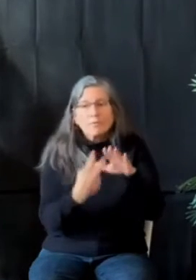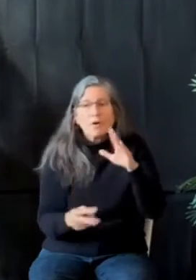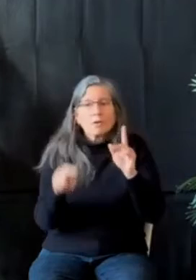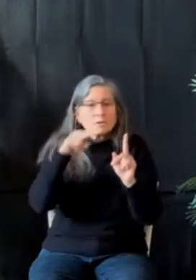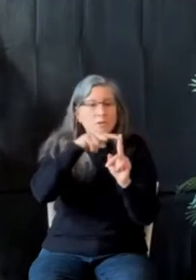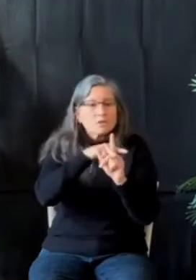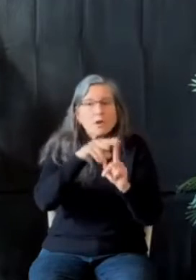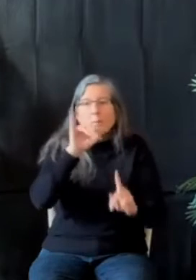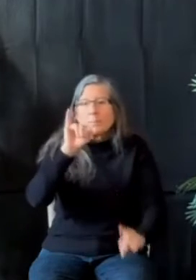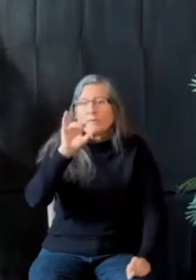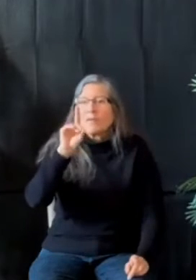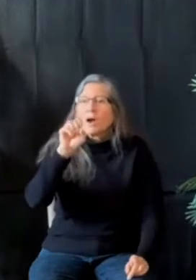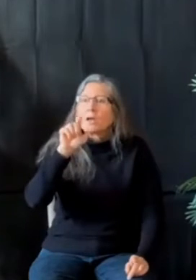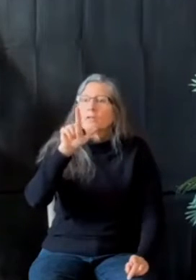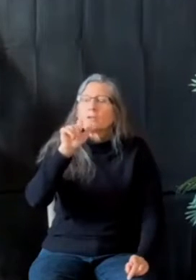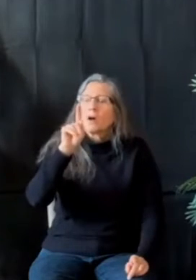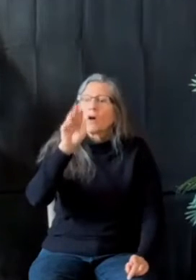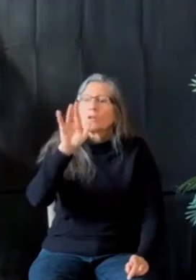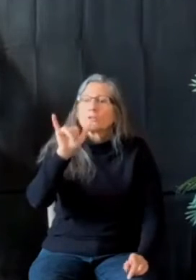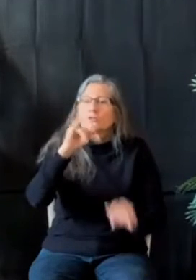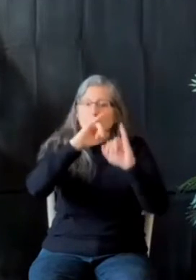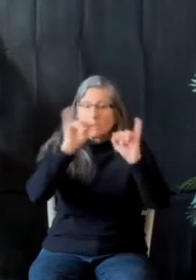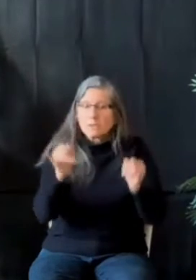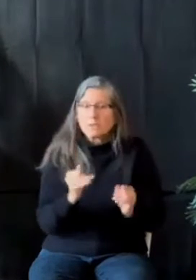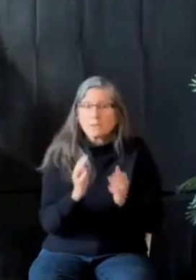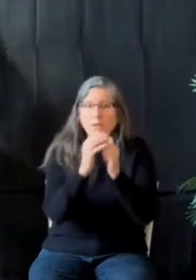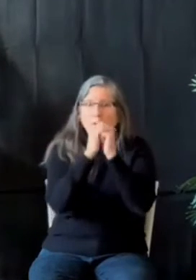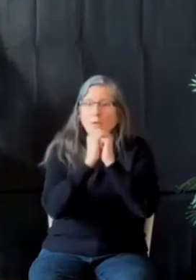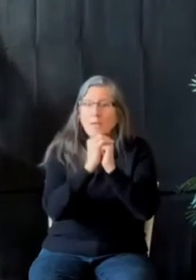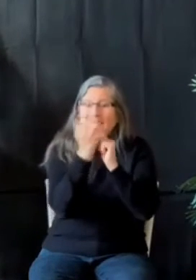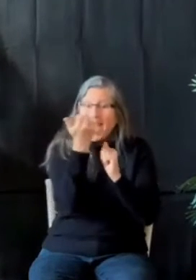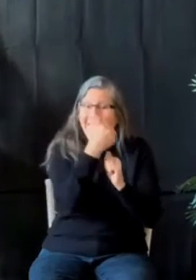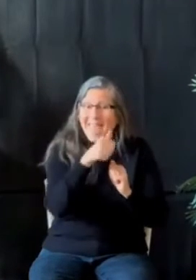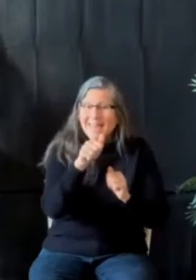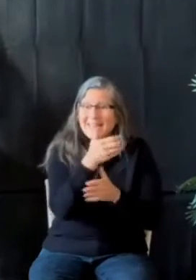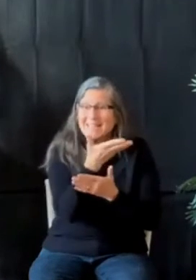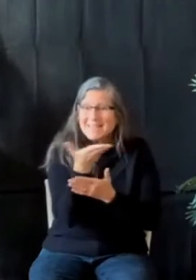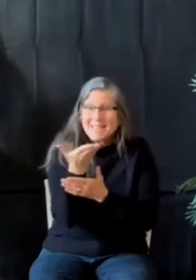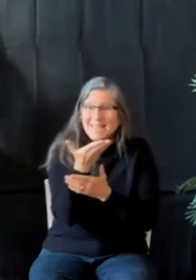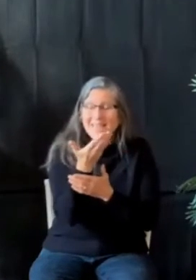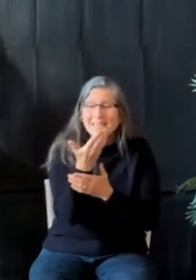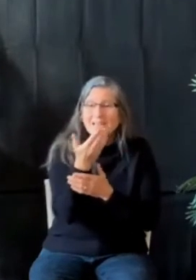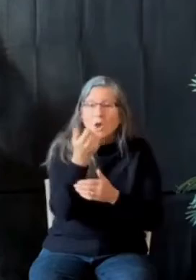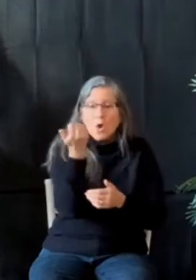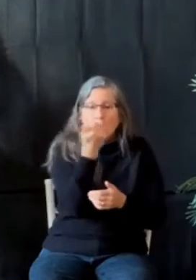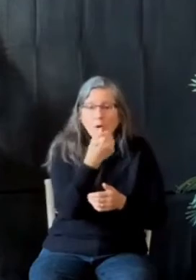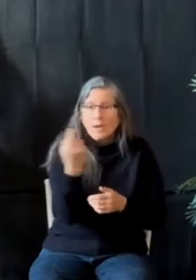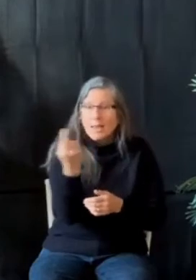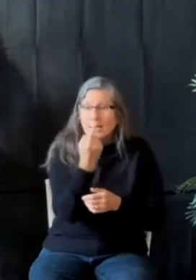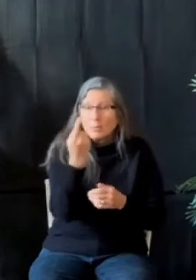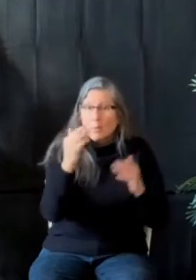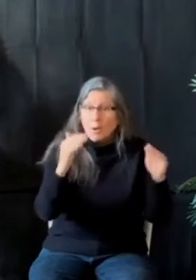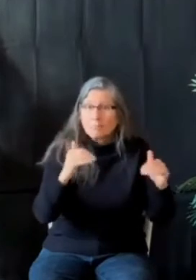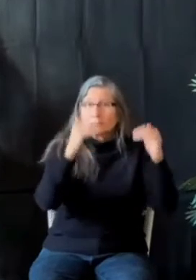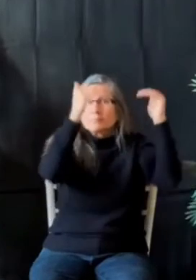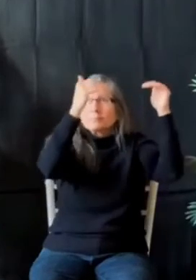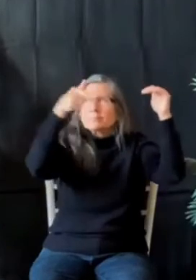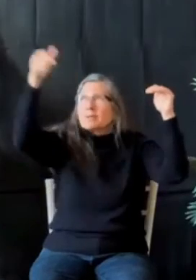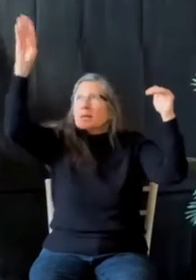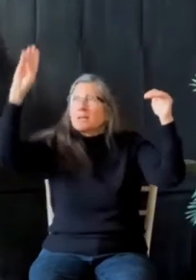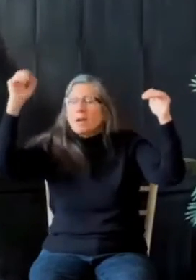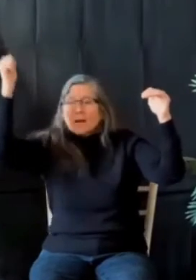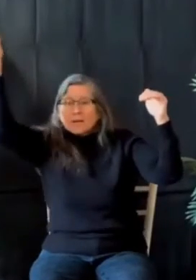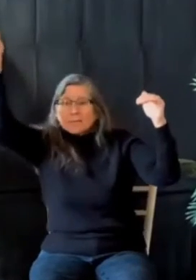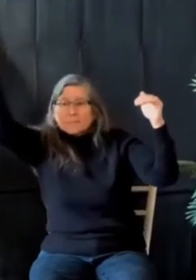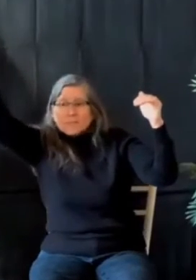idolatry. And idolatry is placing anything or anyone ahead of God himself.